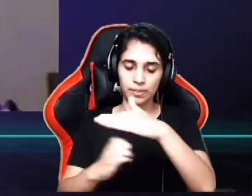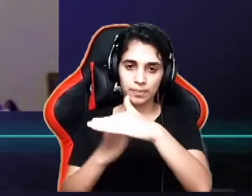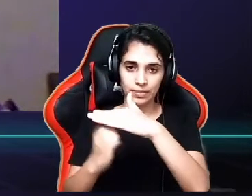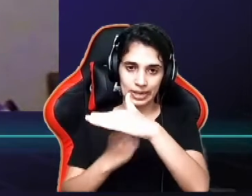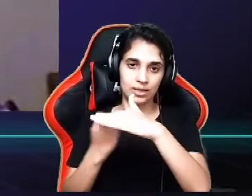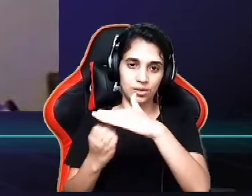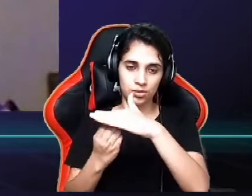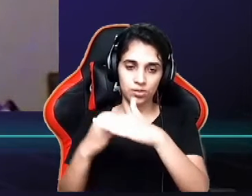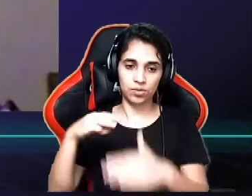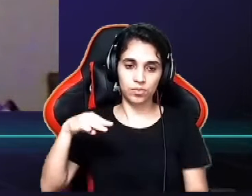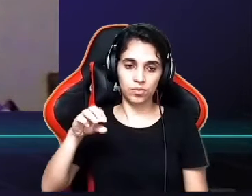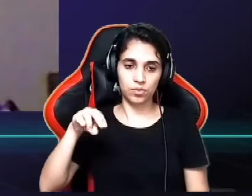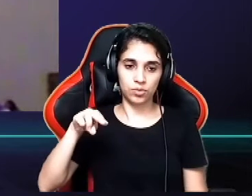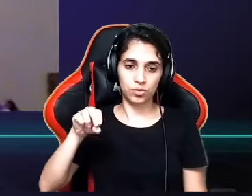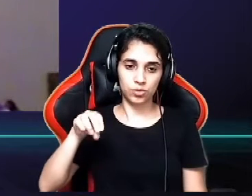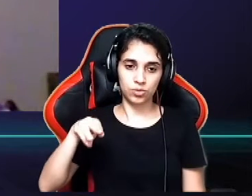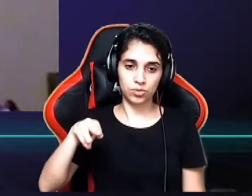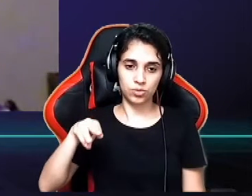the name.